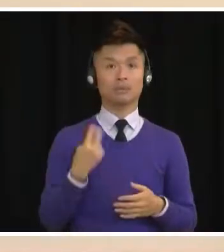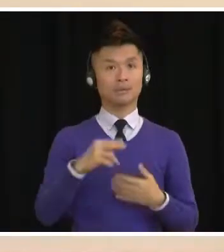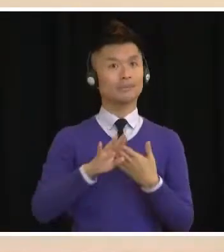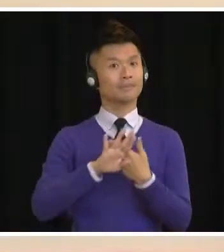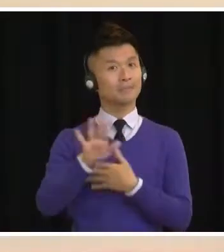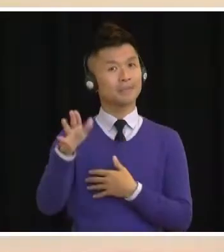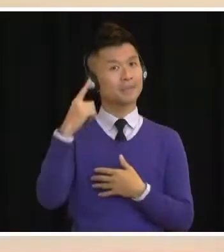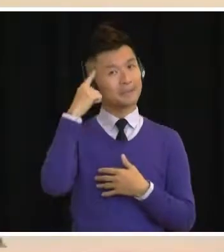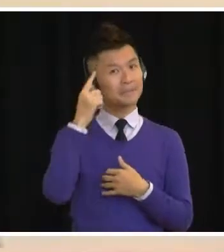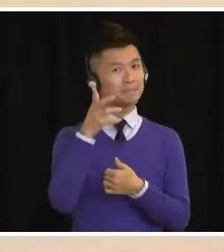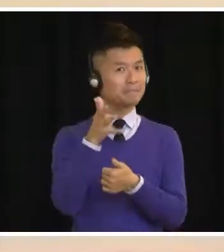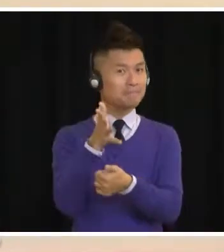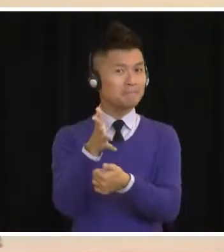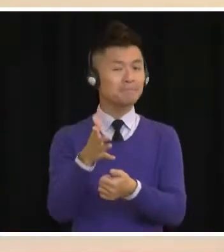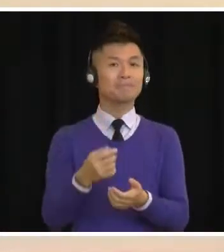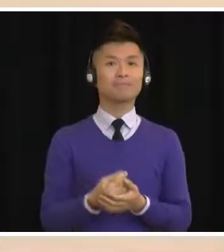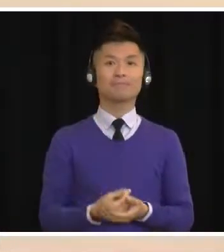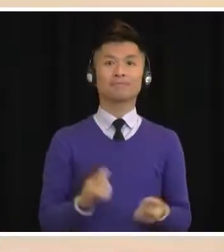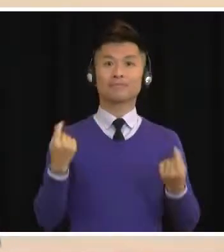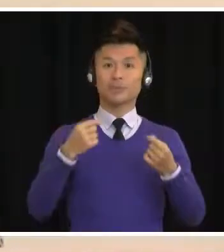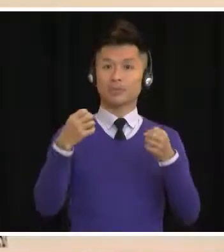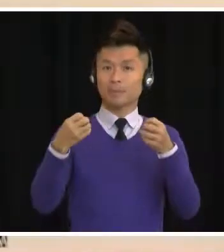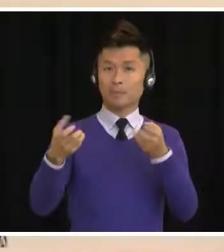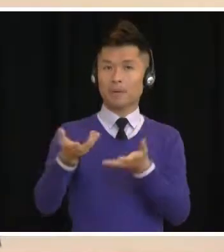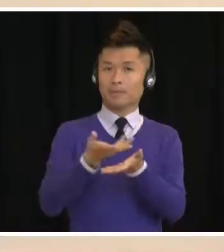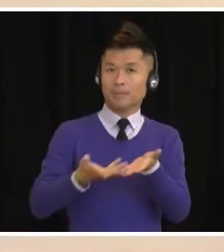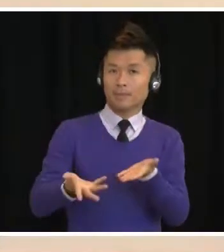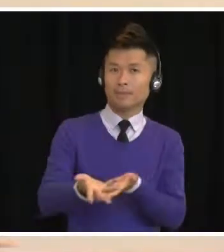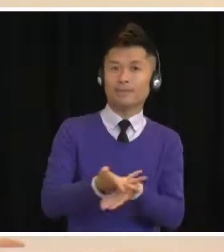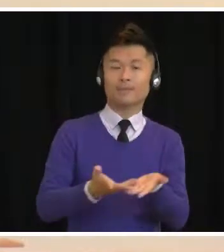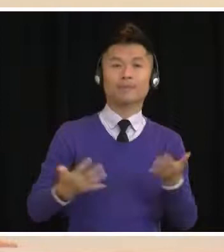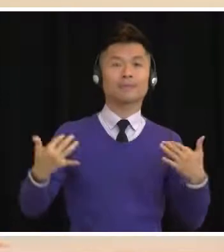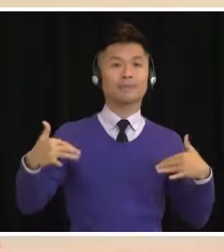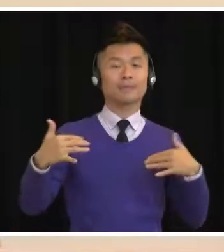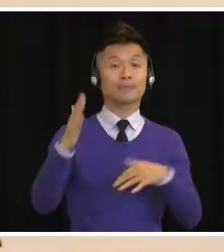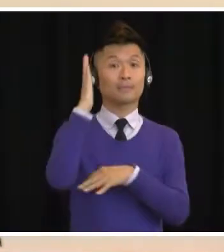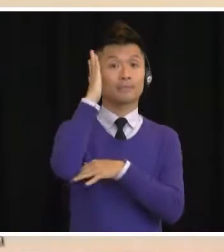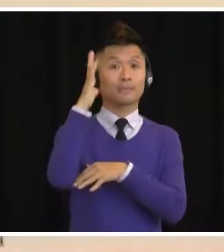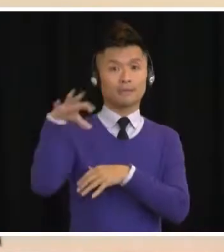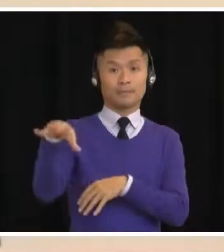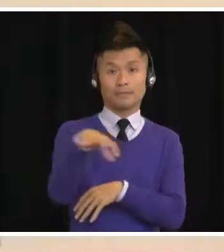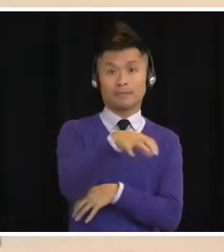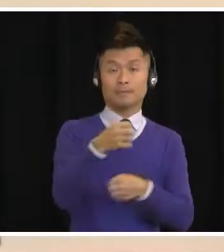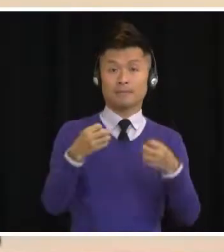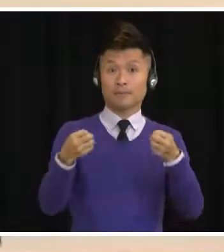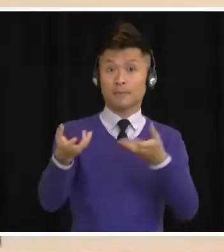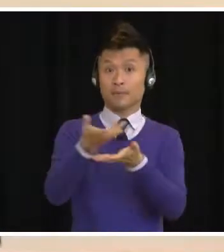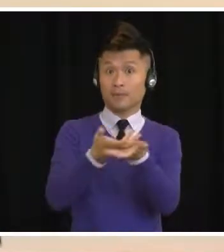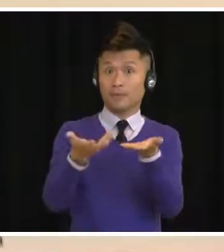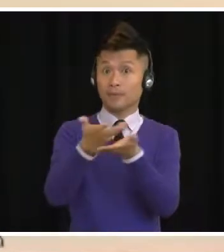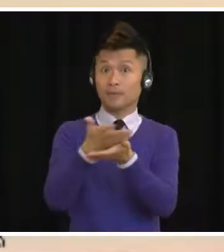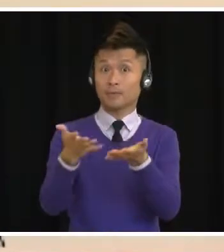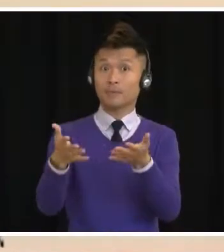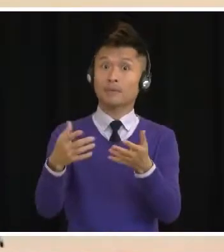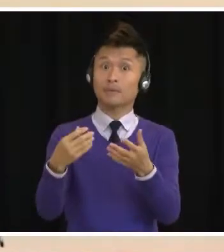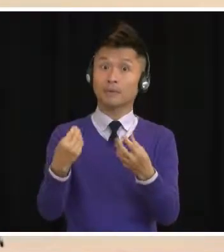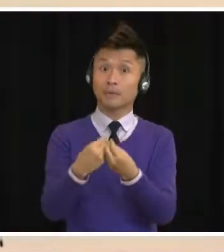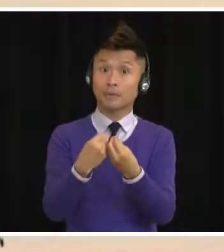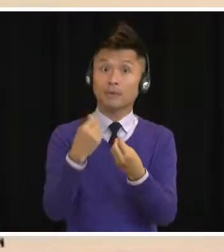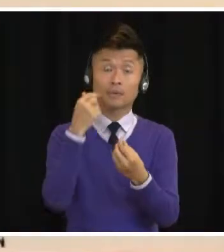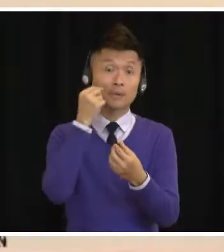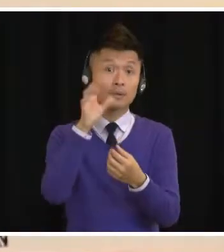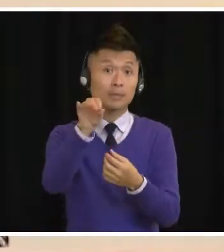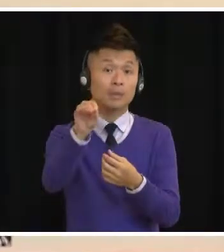of coordination. And you've told us again that there are promotional groups in the executive